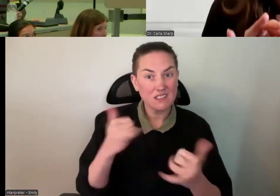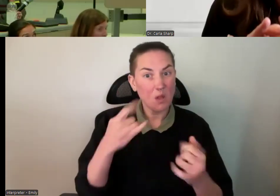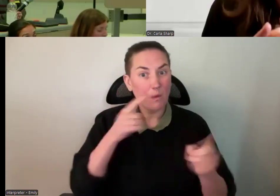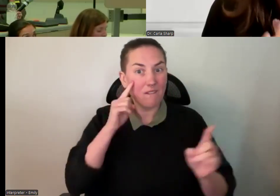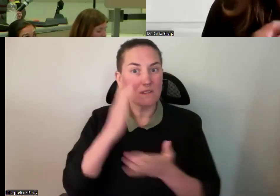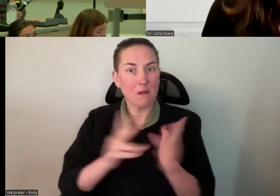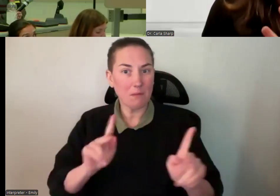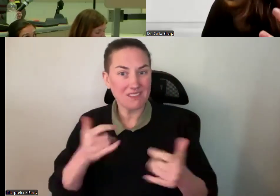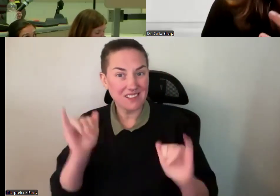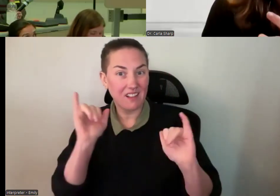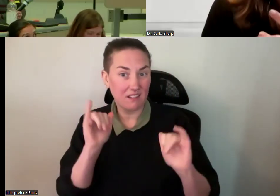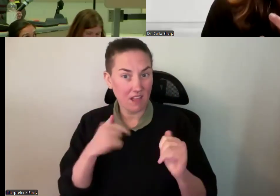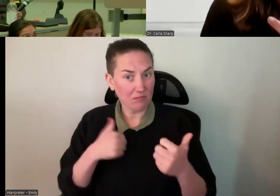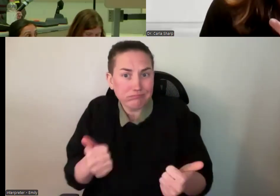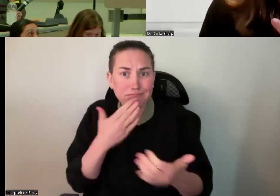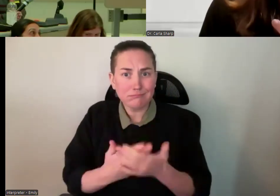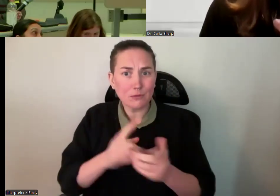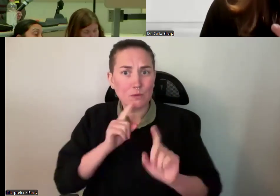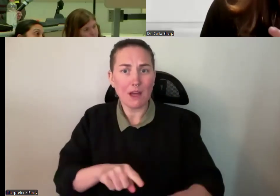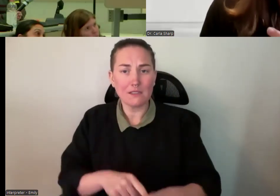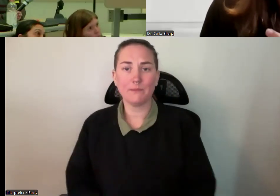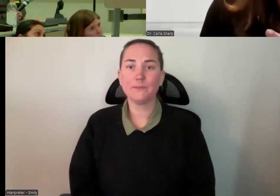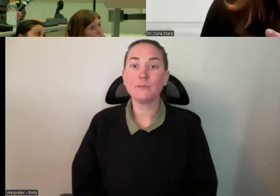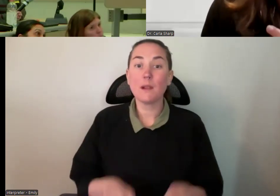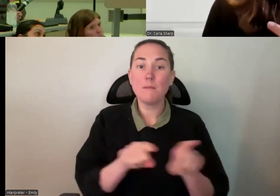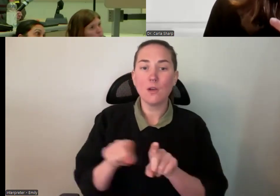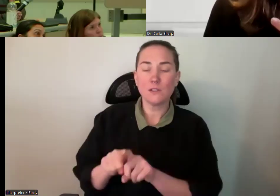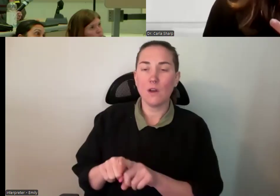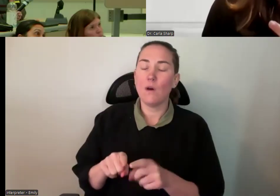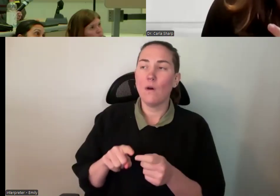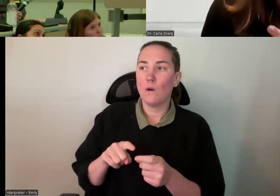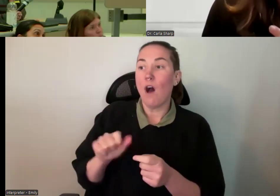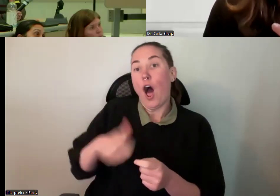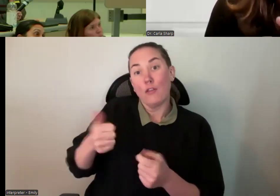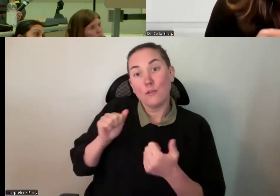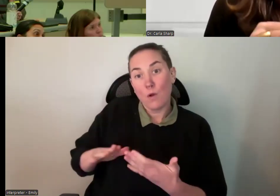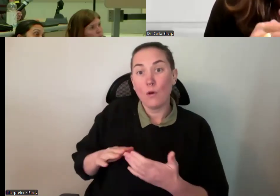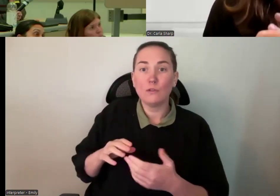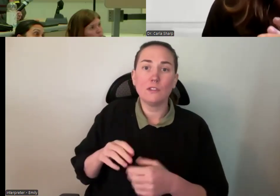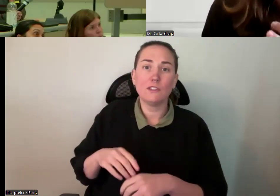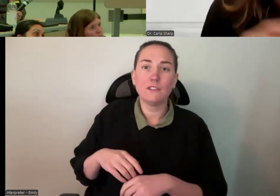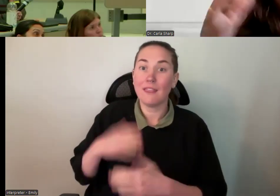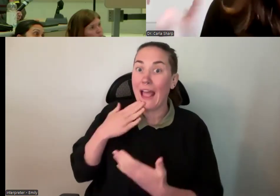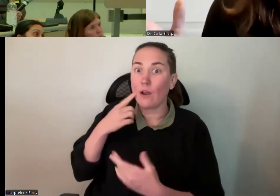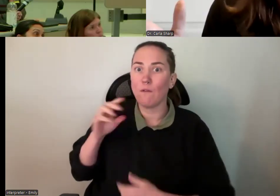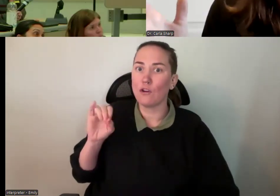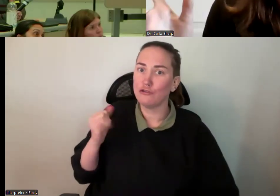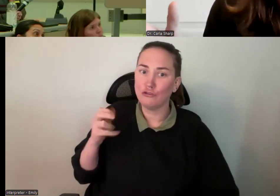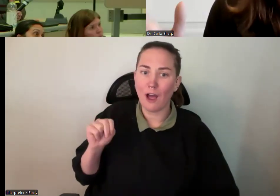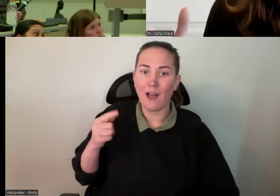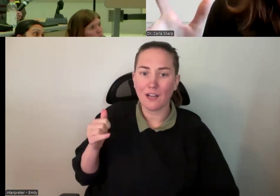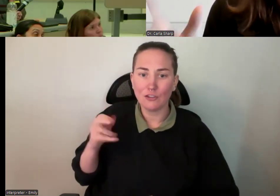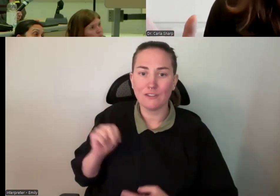the other thing is, and this is really thanks to John Gunderson, Lois Joy Kane, who and Paul Links,